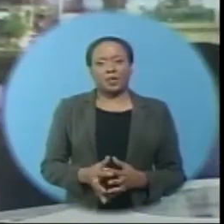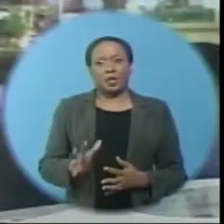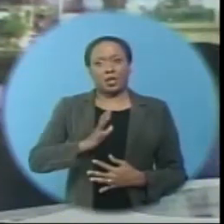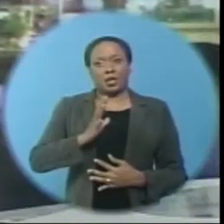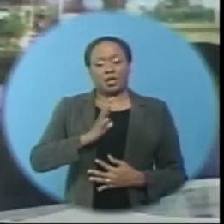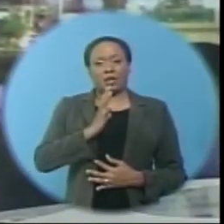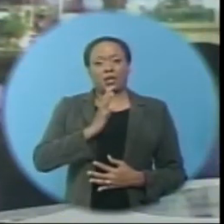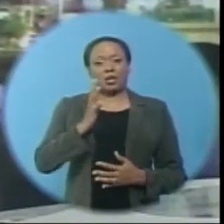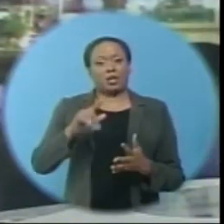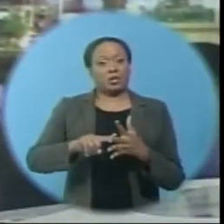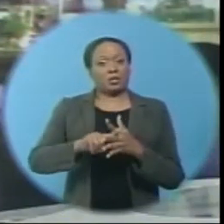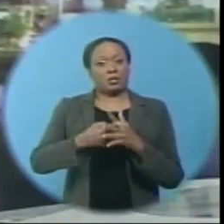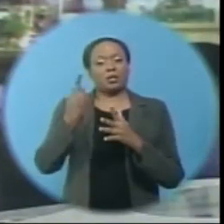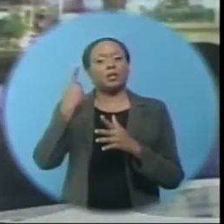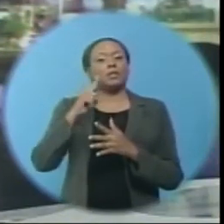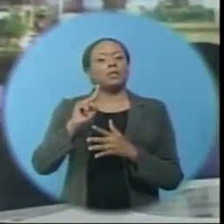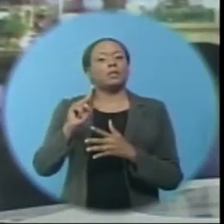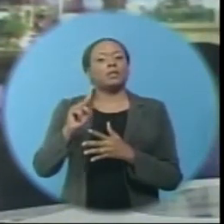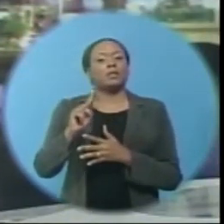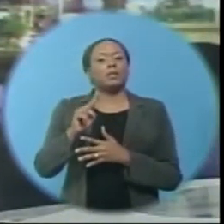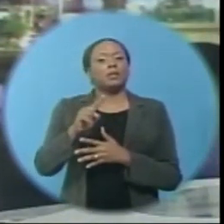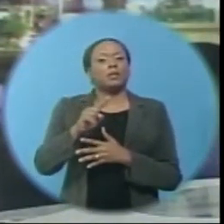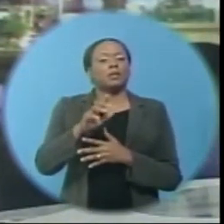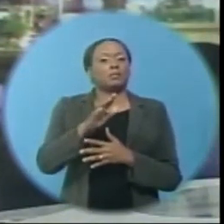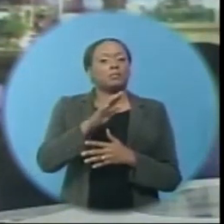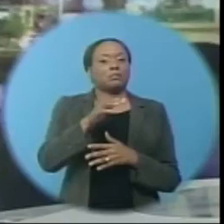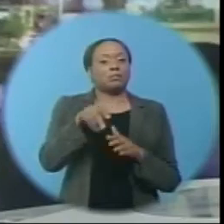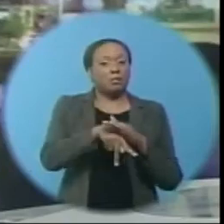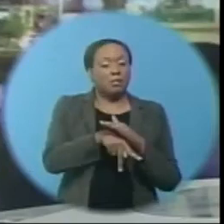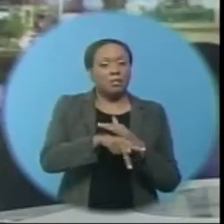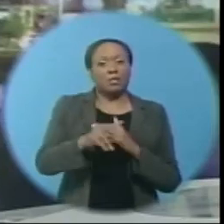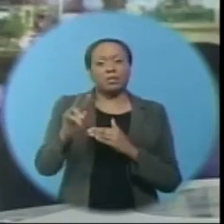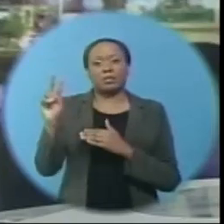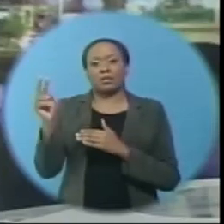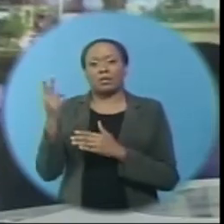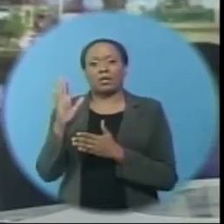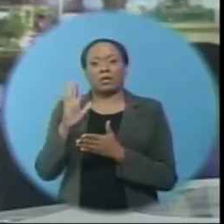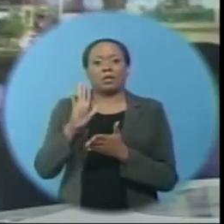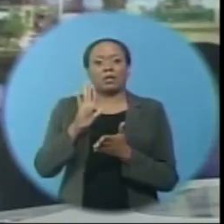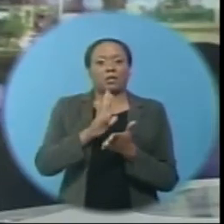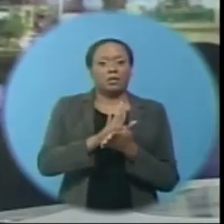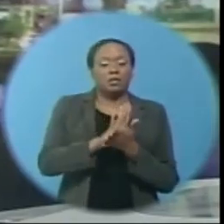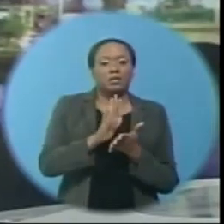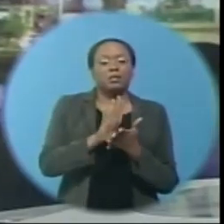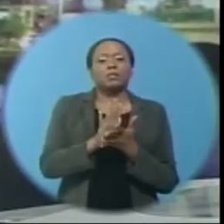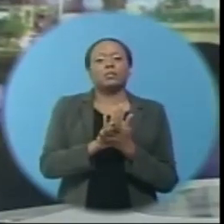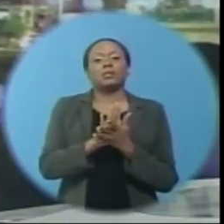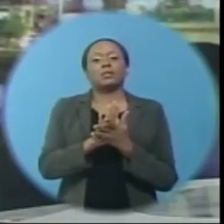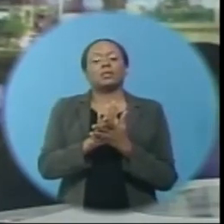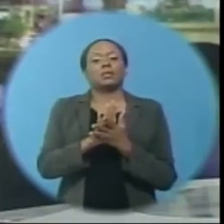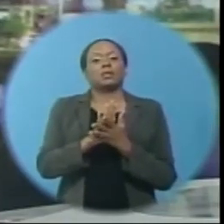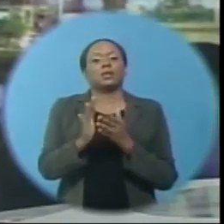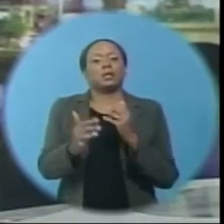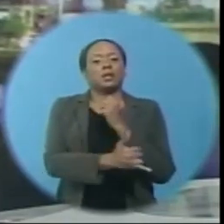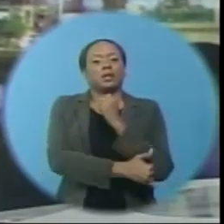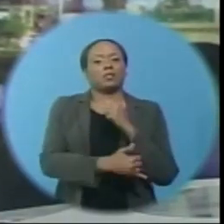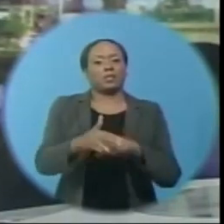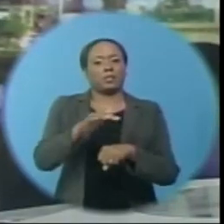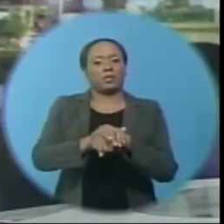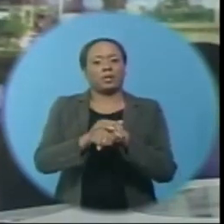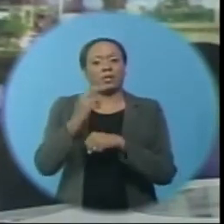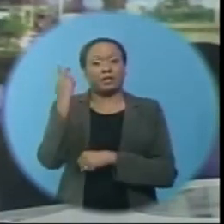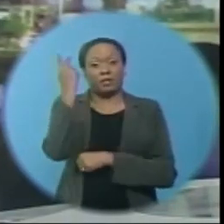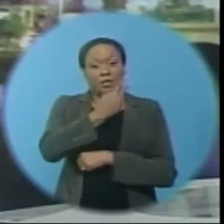The official start to the academic year for all public and public primary and secondary schools across the British Virgin